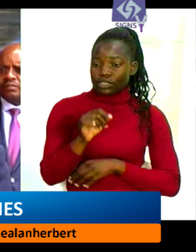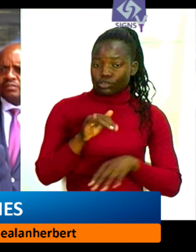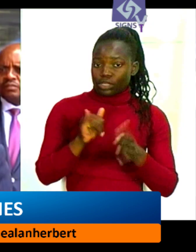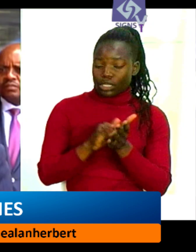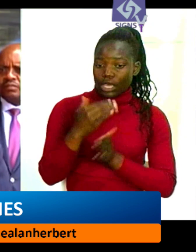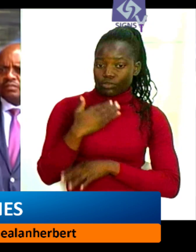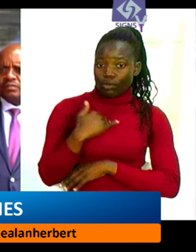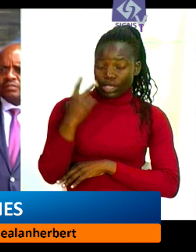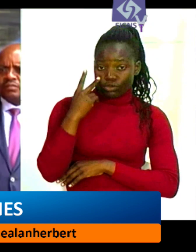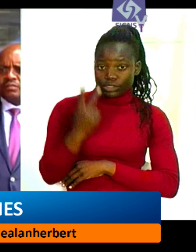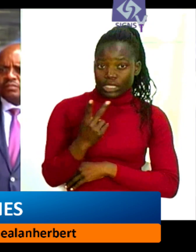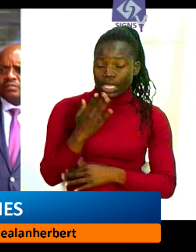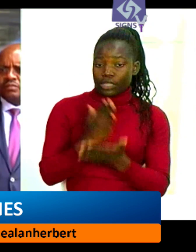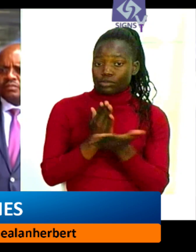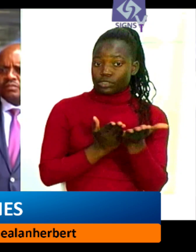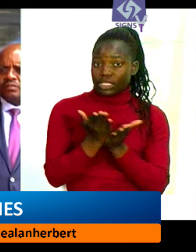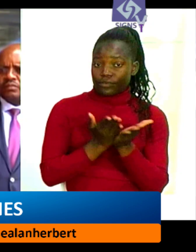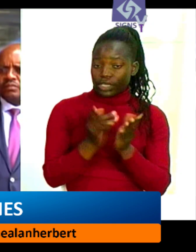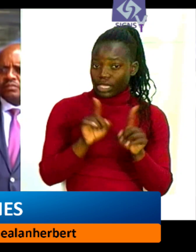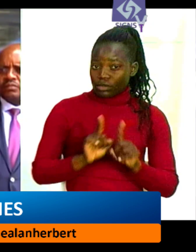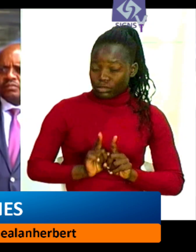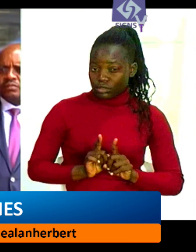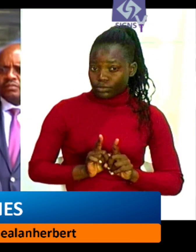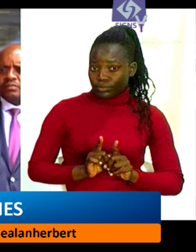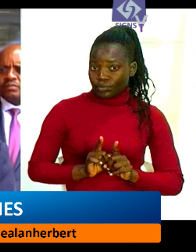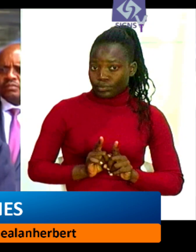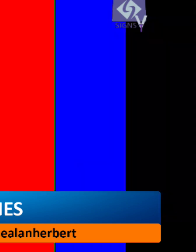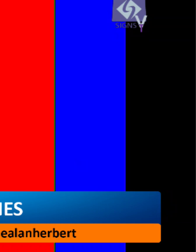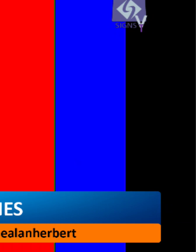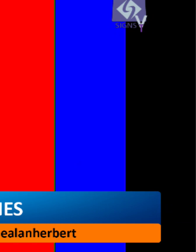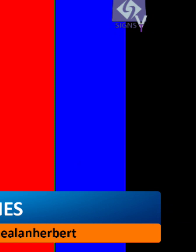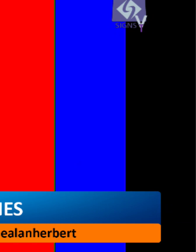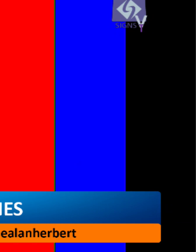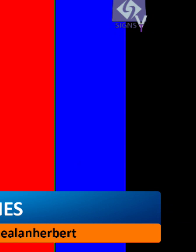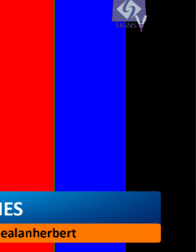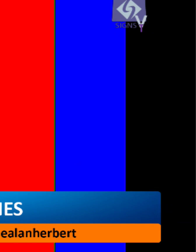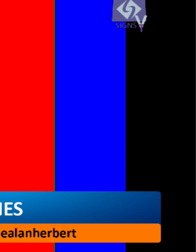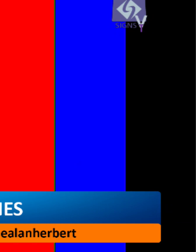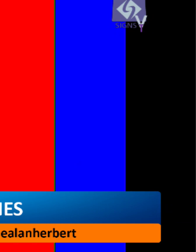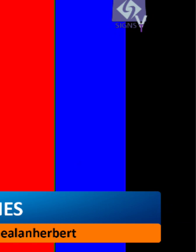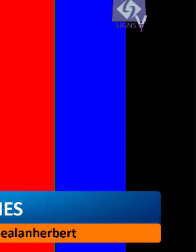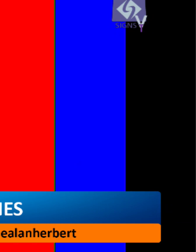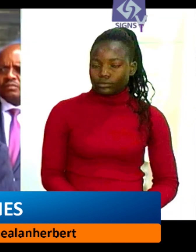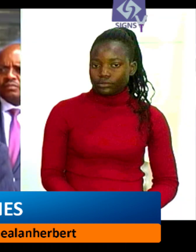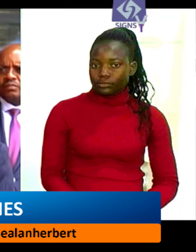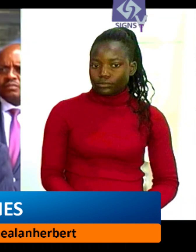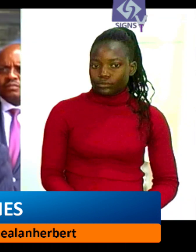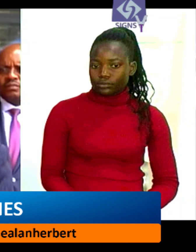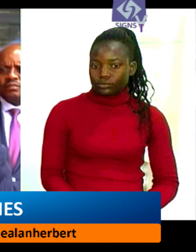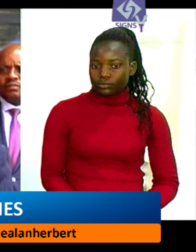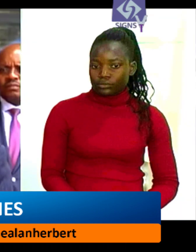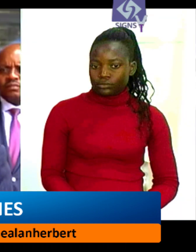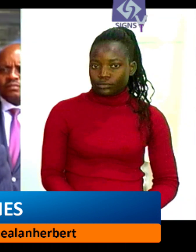and in the Great Lakes region. Our troops serving under ATMIS, our troops serving,